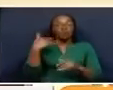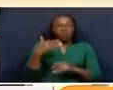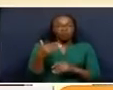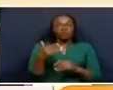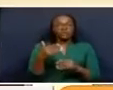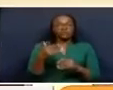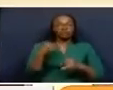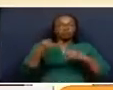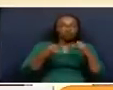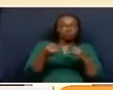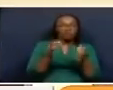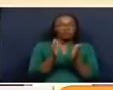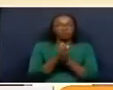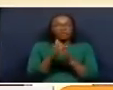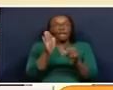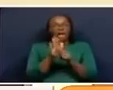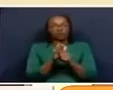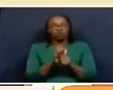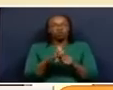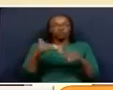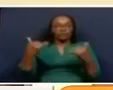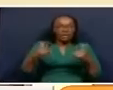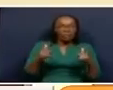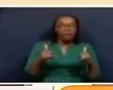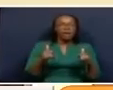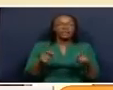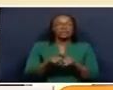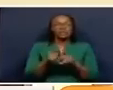extravaganzas with a lot of razzmatazz, and they